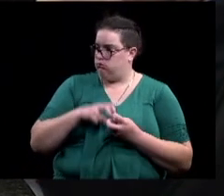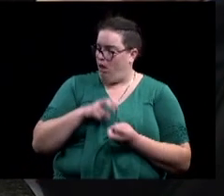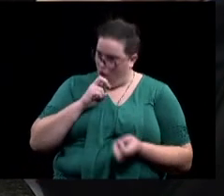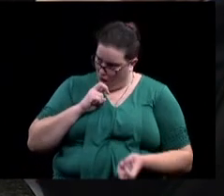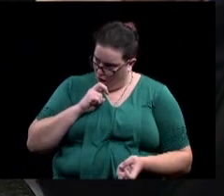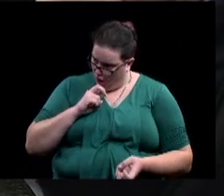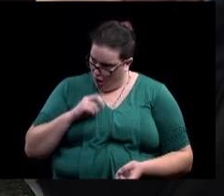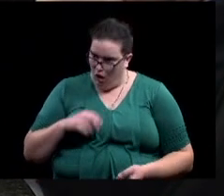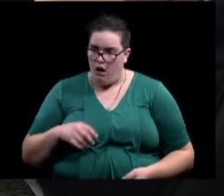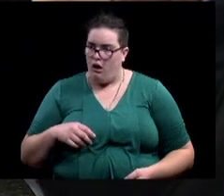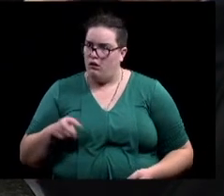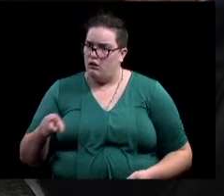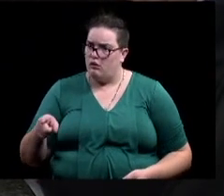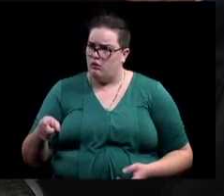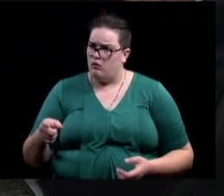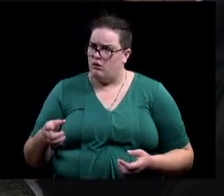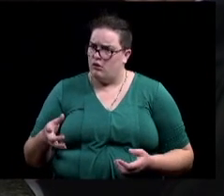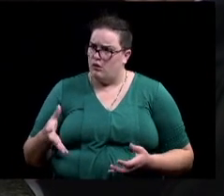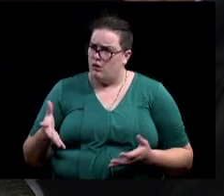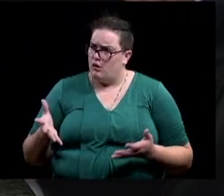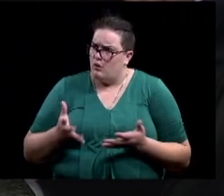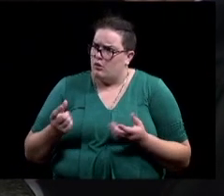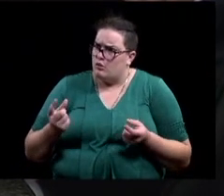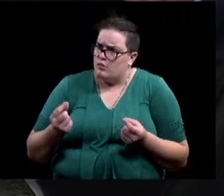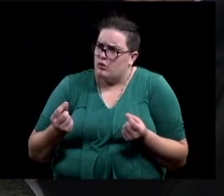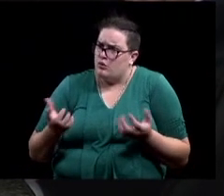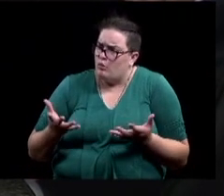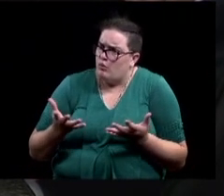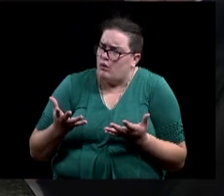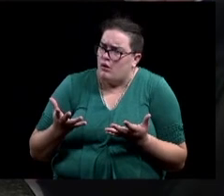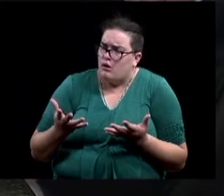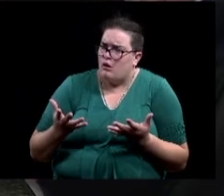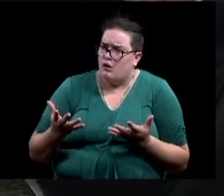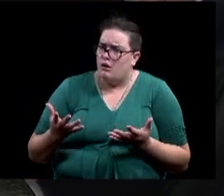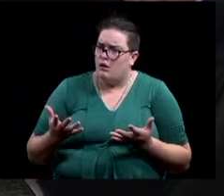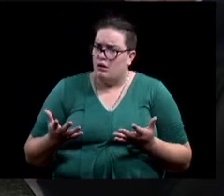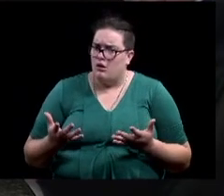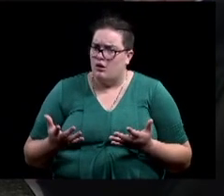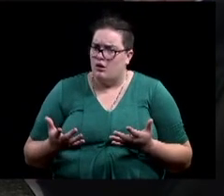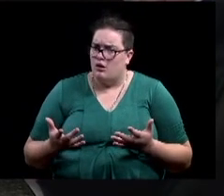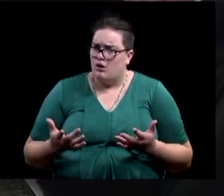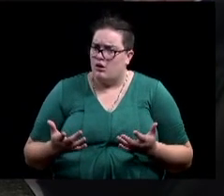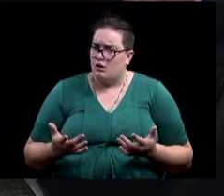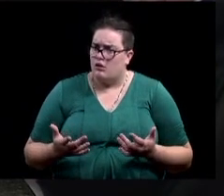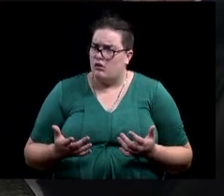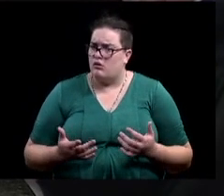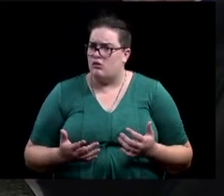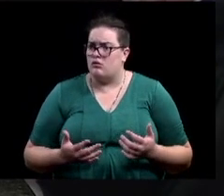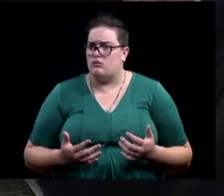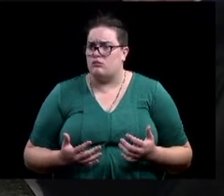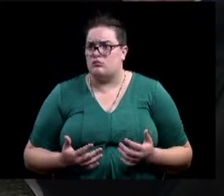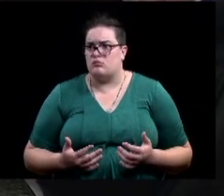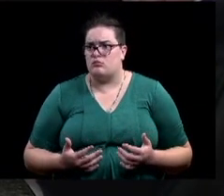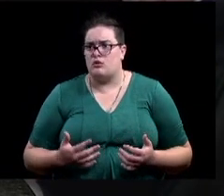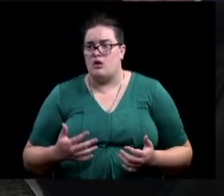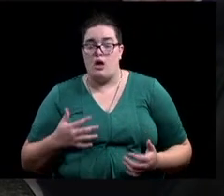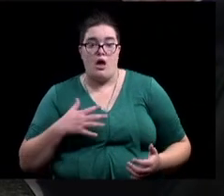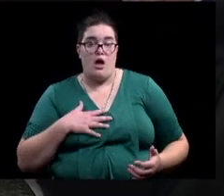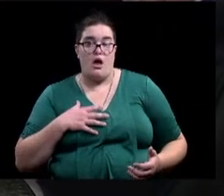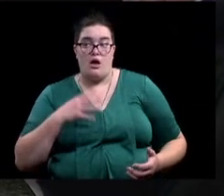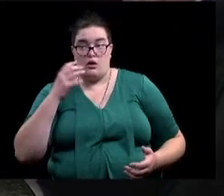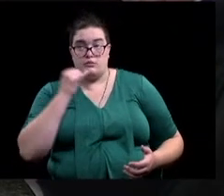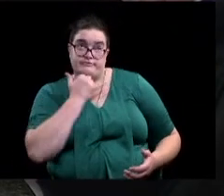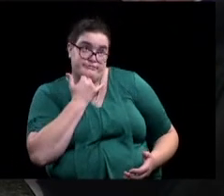do?" And ultimately they said, "Well, I guess we were wrong," and they left. And so there are